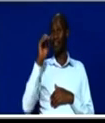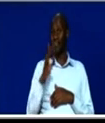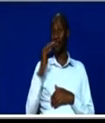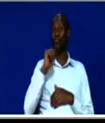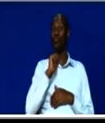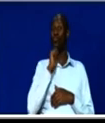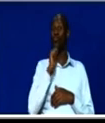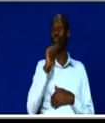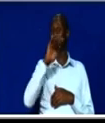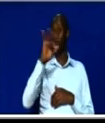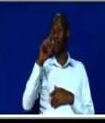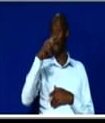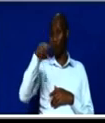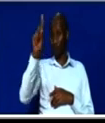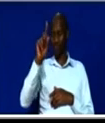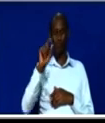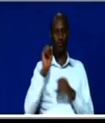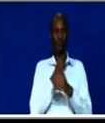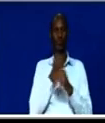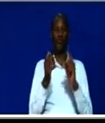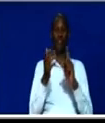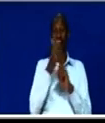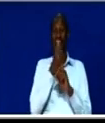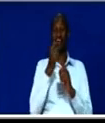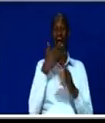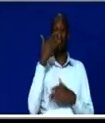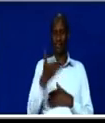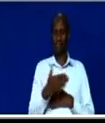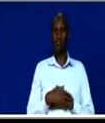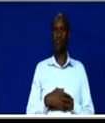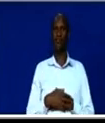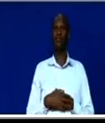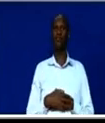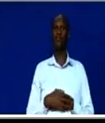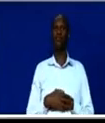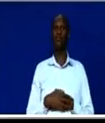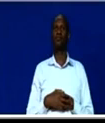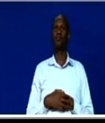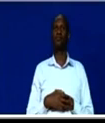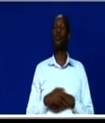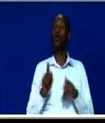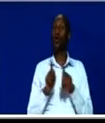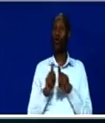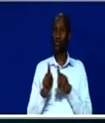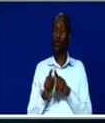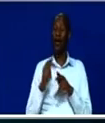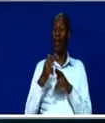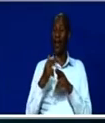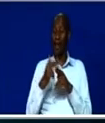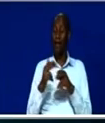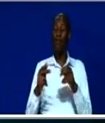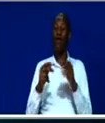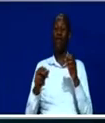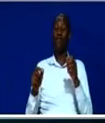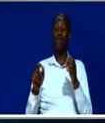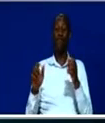not get the spellings, then you are not going to score in terms of such a question. Also, write the name in